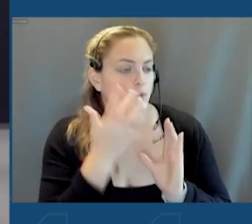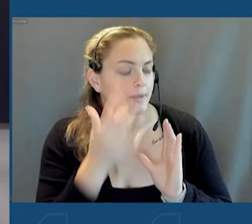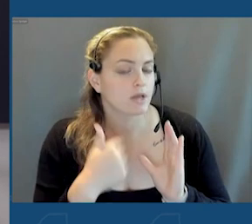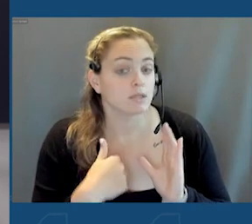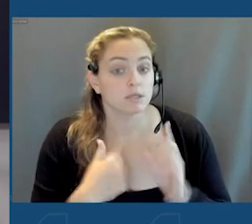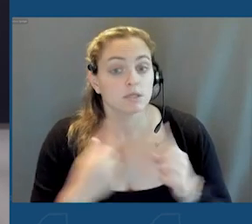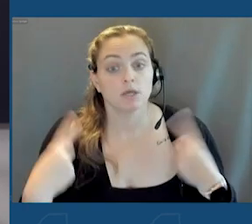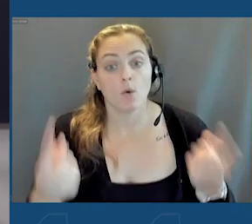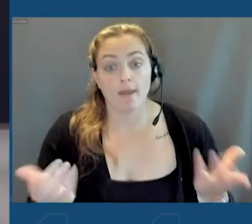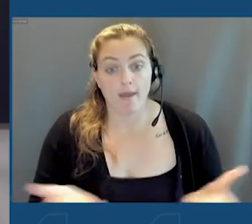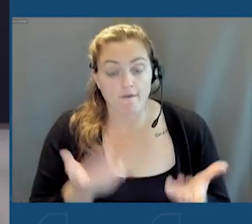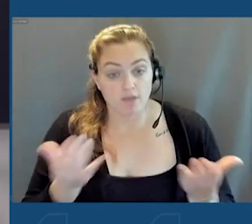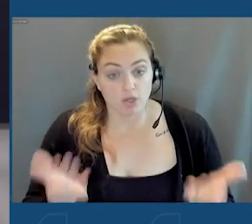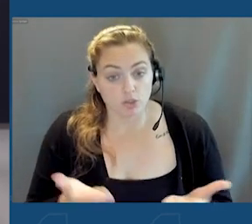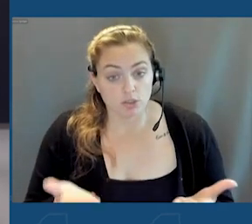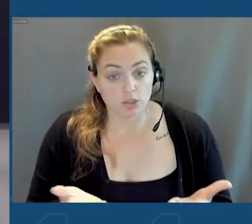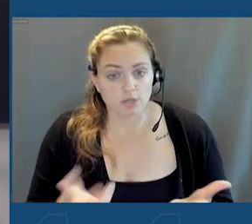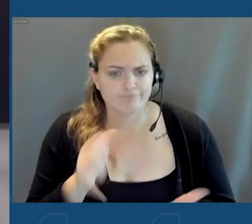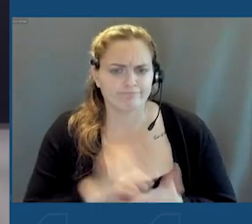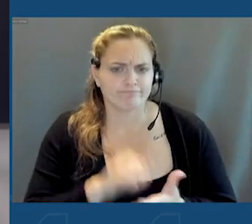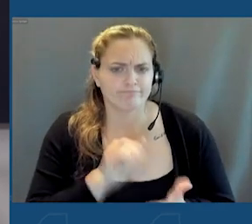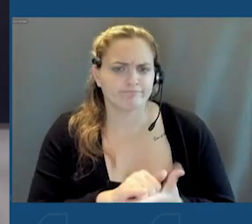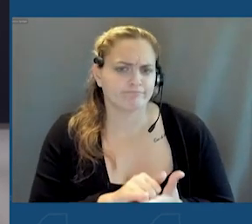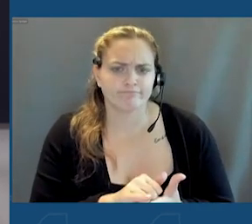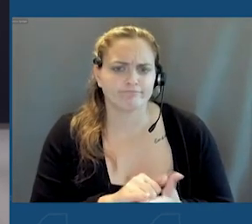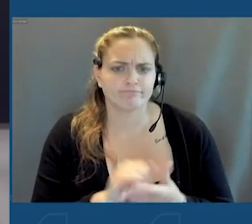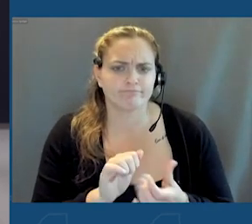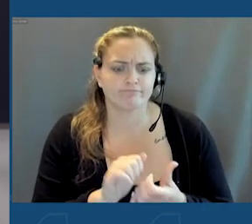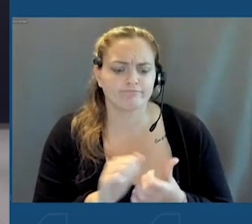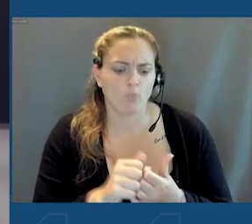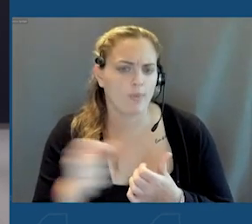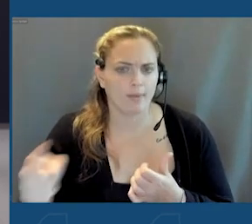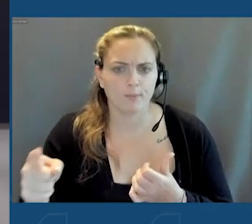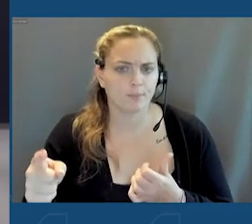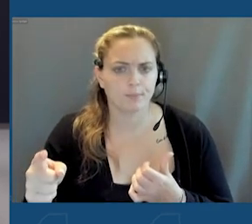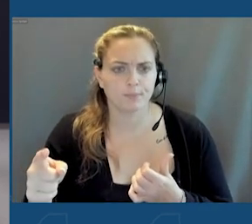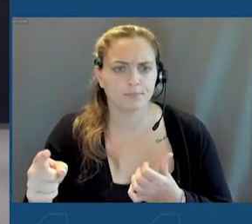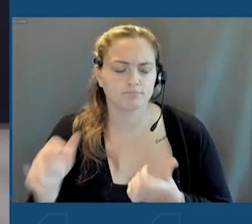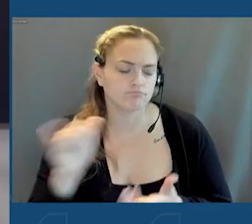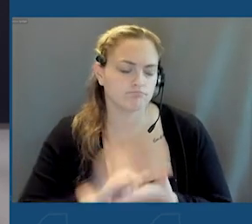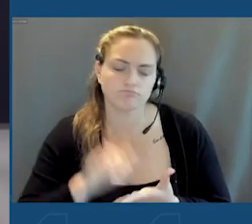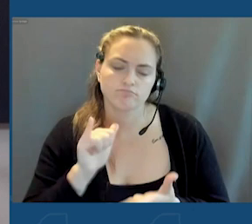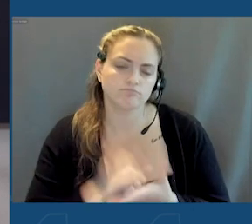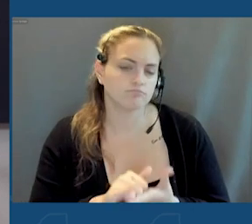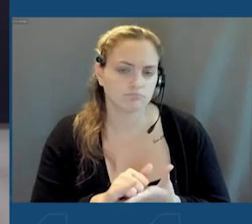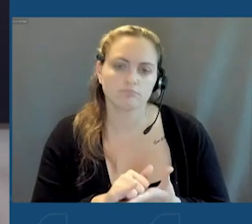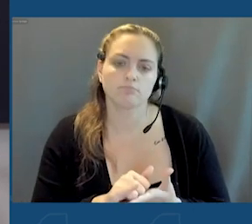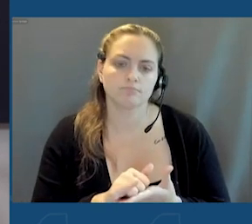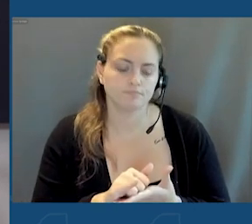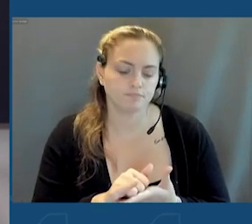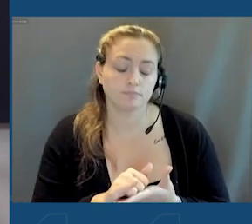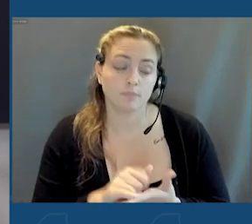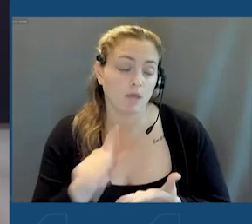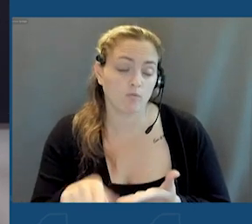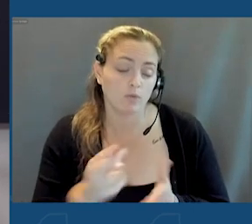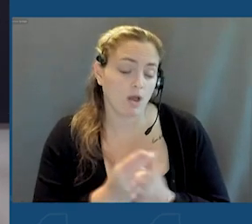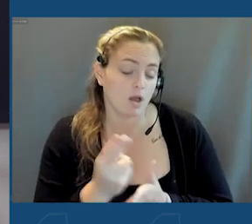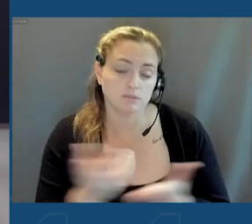have here would not have happened if not for Miss Barbara Slifka. And I just got to be honest with